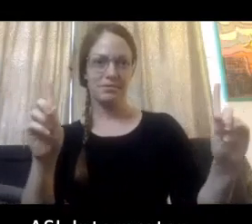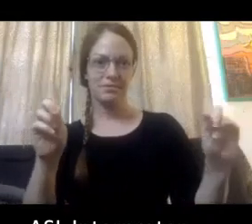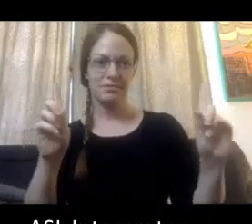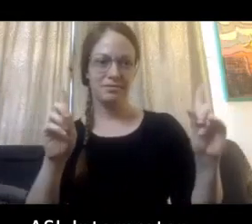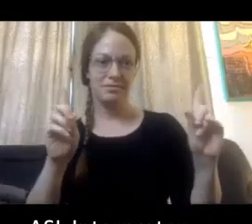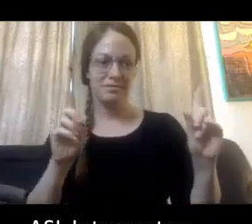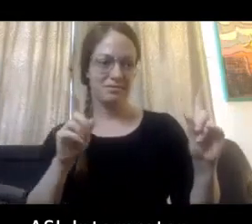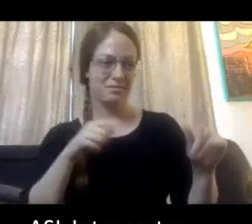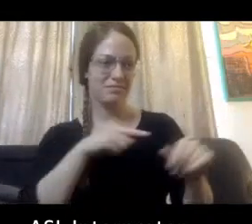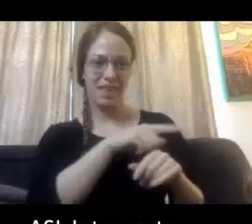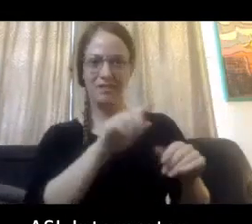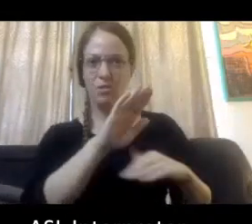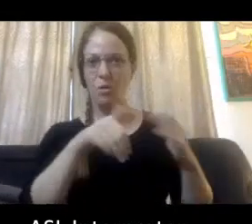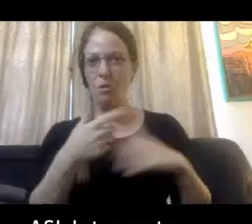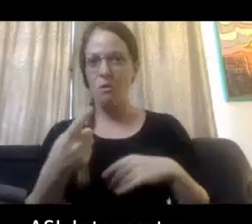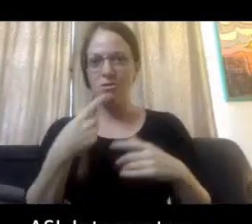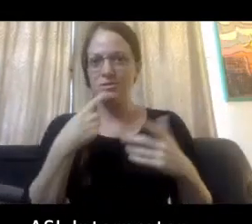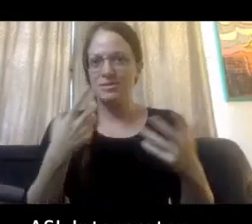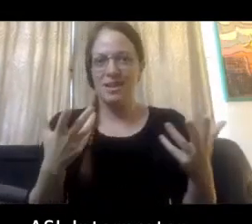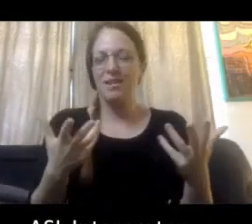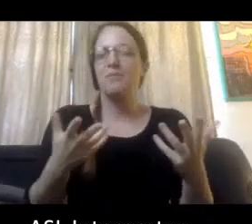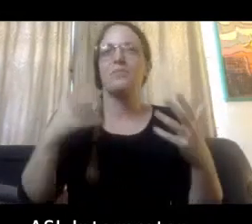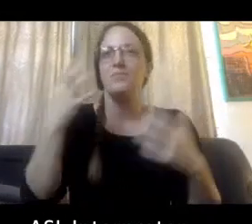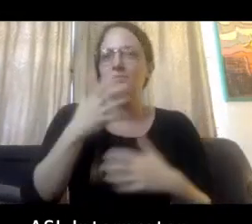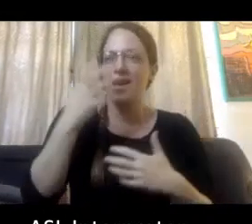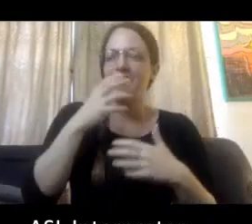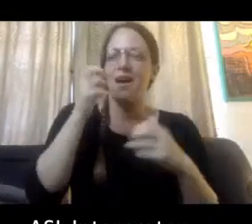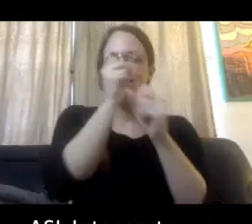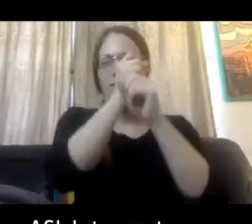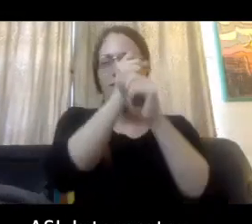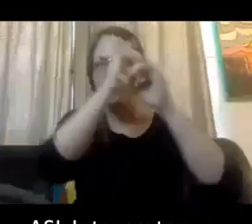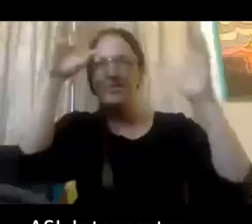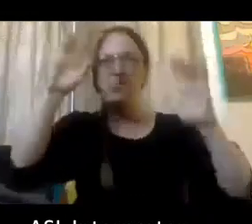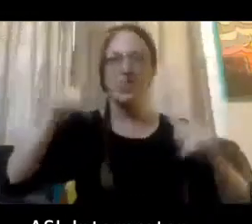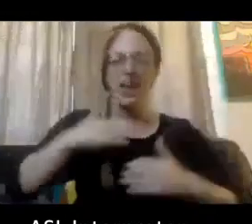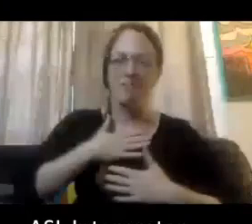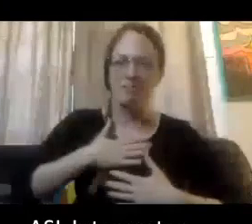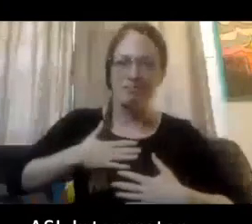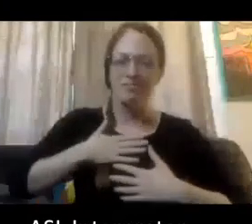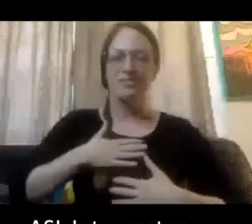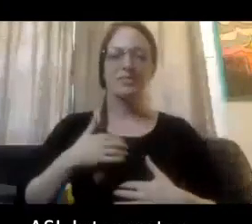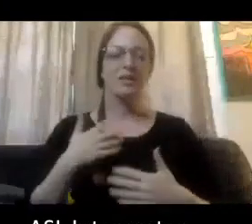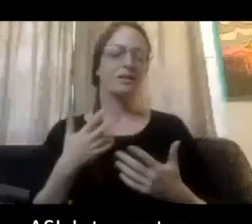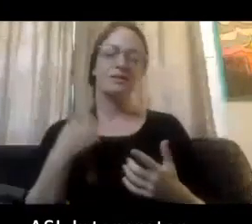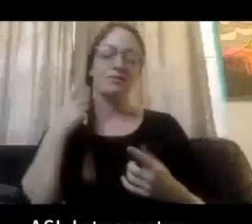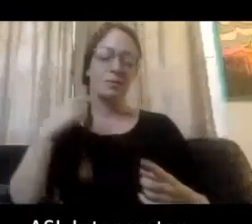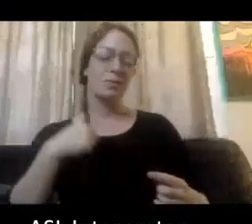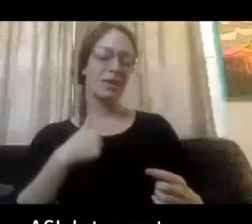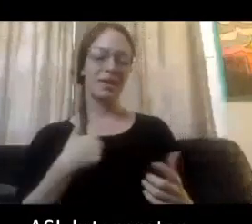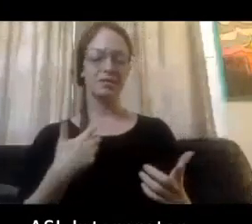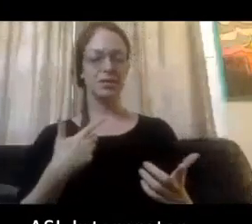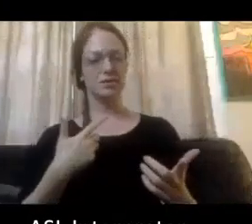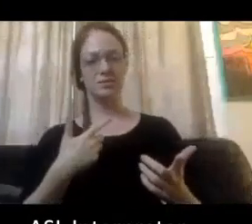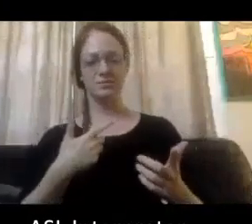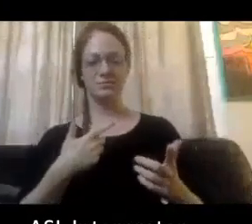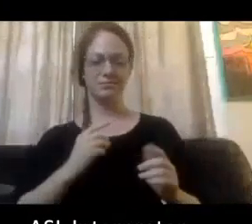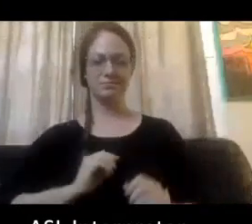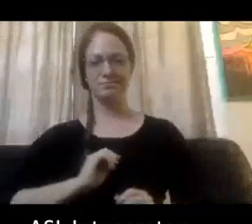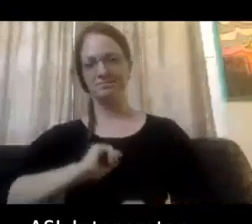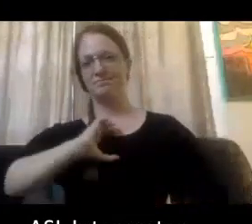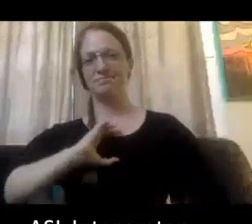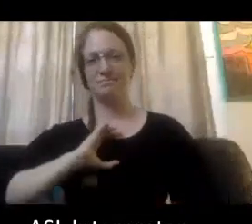So I just that was an affirming moment for